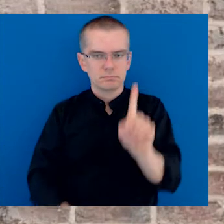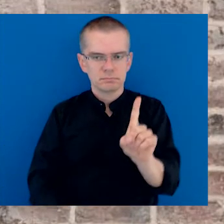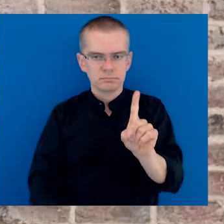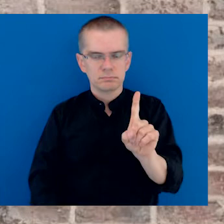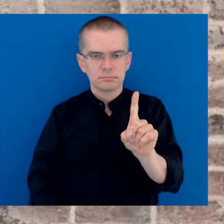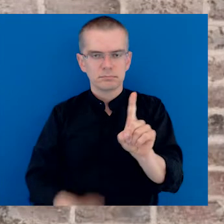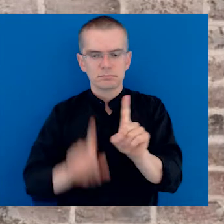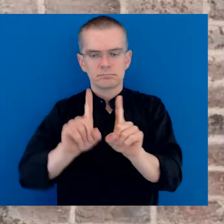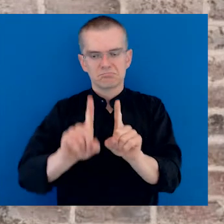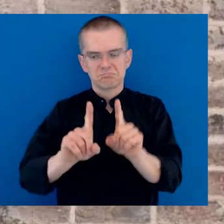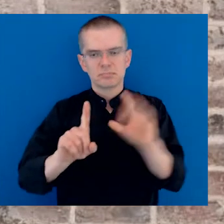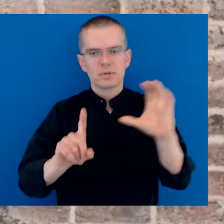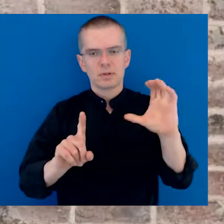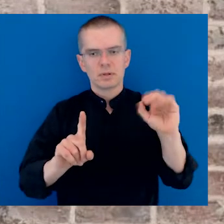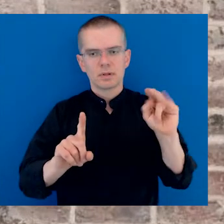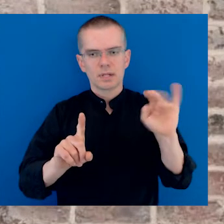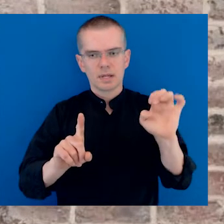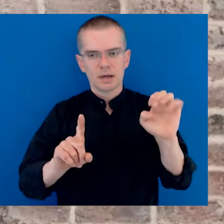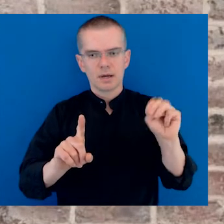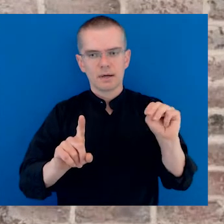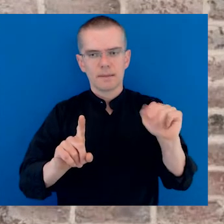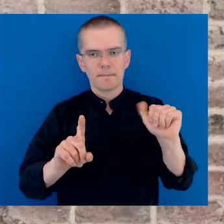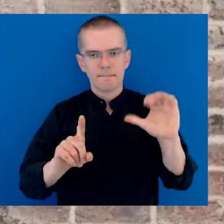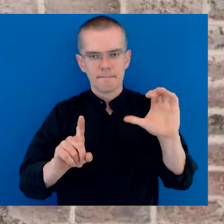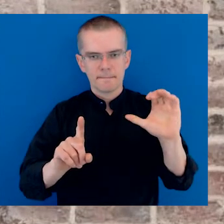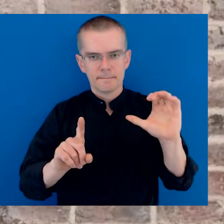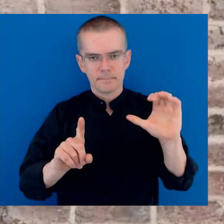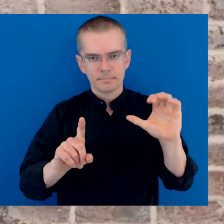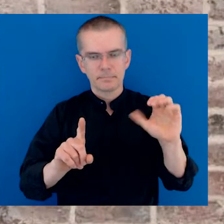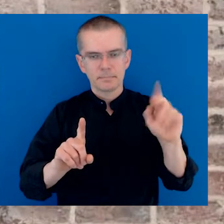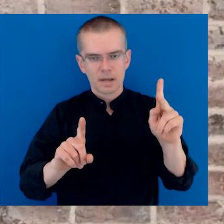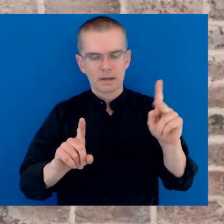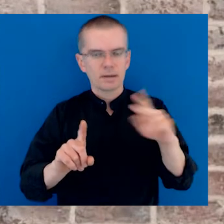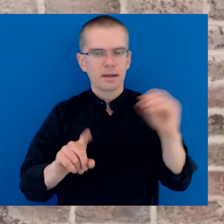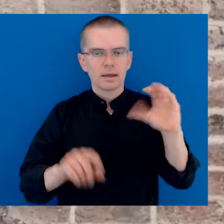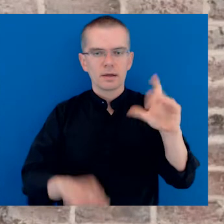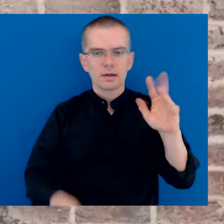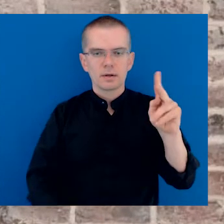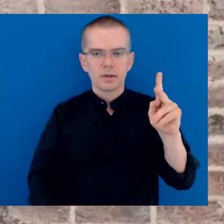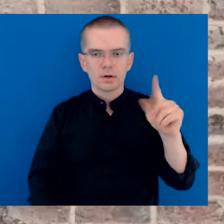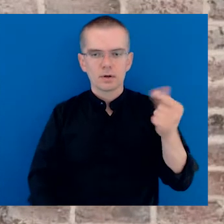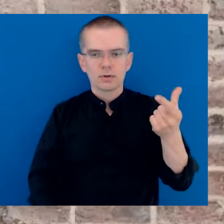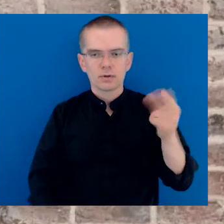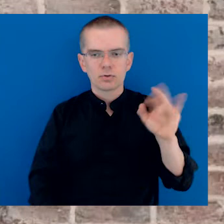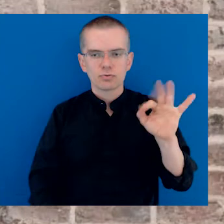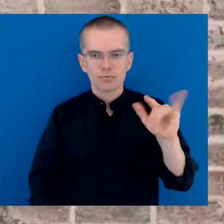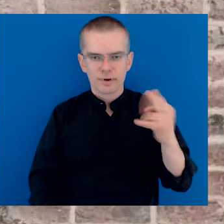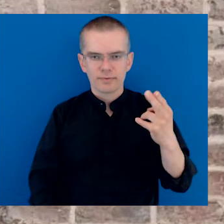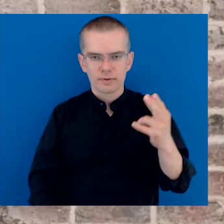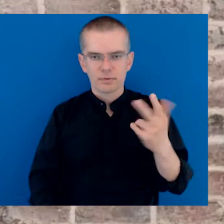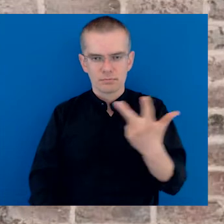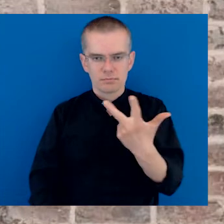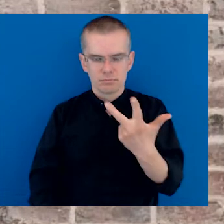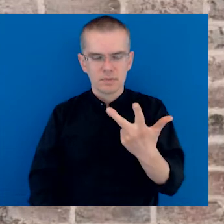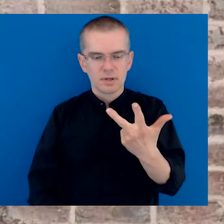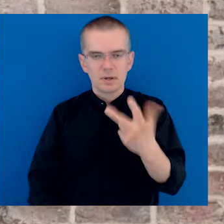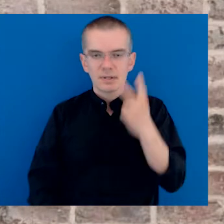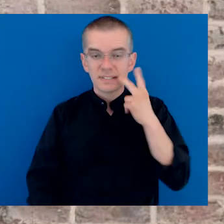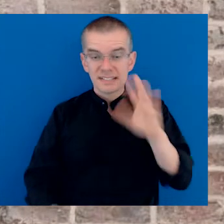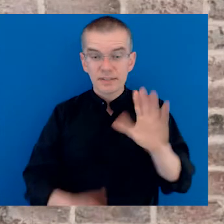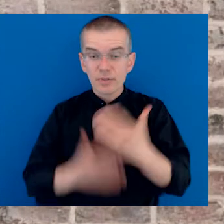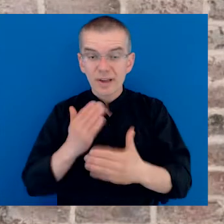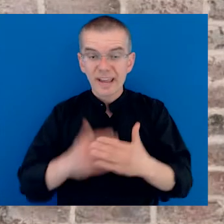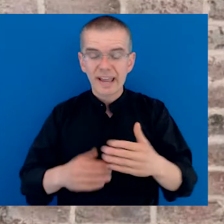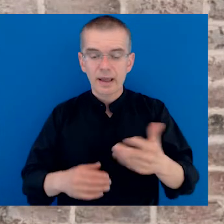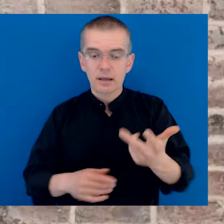here's Connie, his friend Connie Mack, and his friend Clark Griffith. And see what they're doing with their hands? They're signing to each